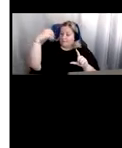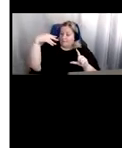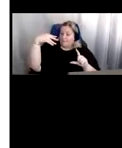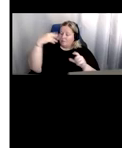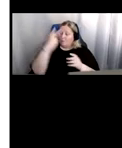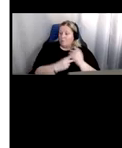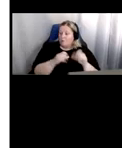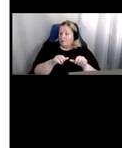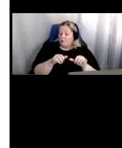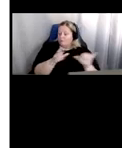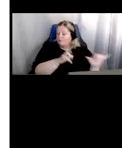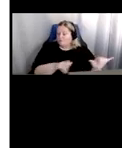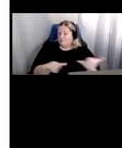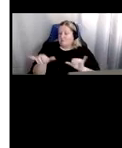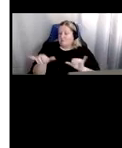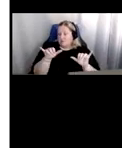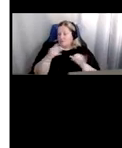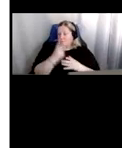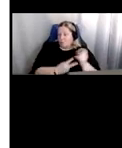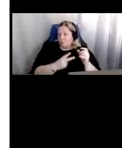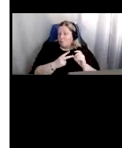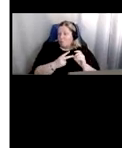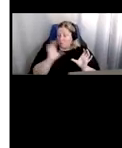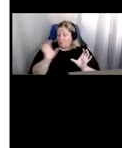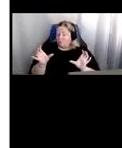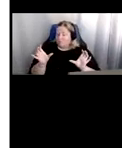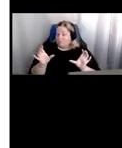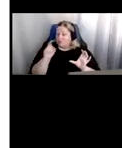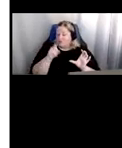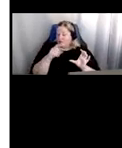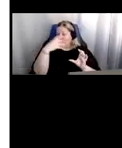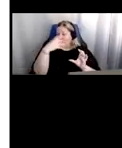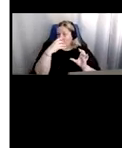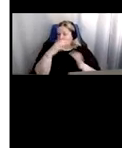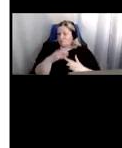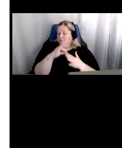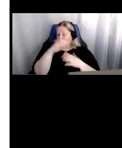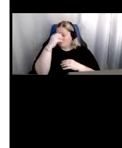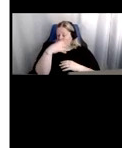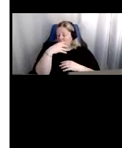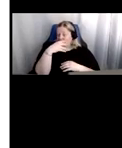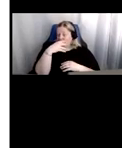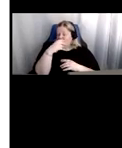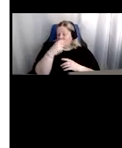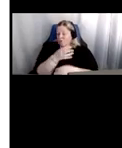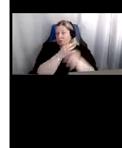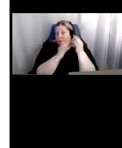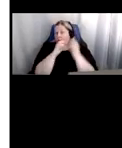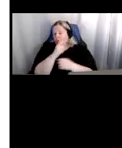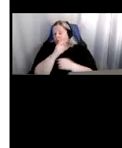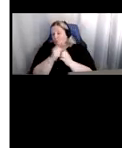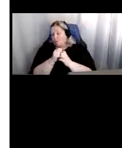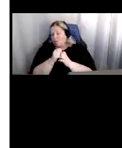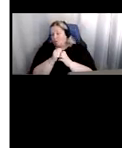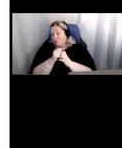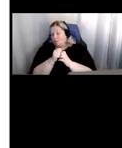kits. Everything else I'm listing now are in both kits. These Hue Light Bulbs are special light bulbs that you can replace your old light bulbs with,